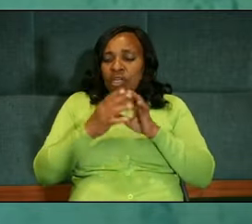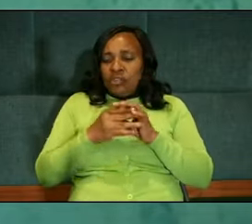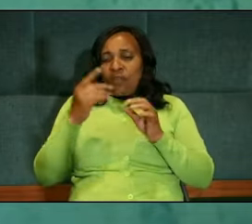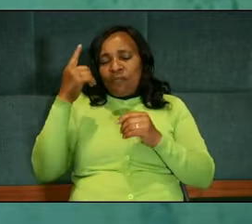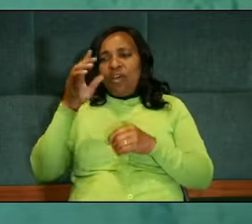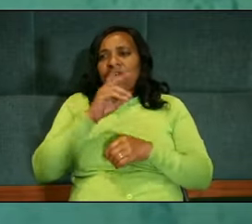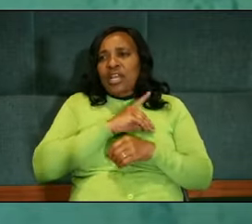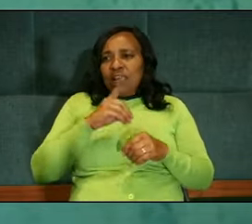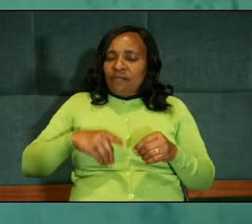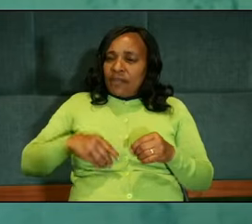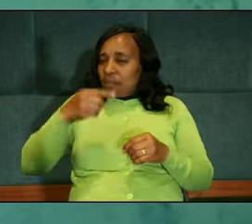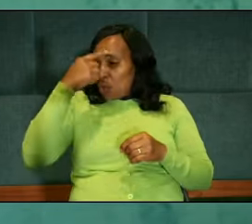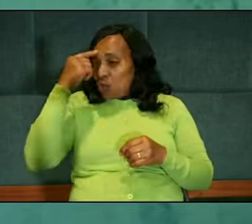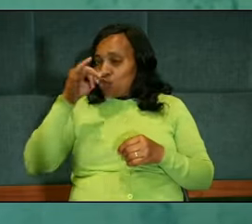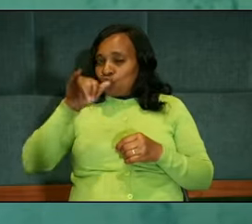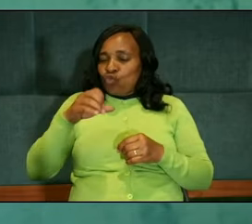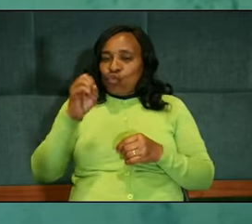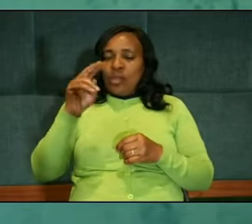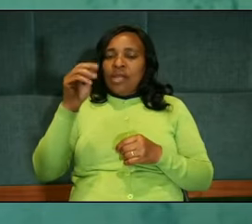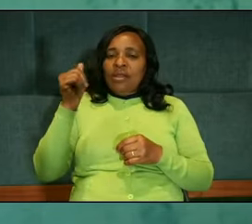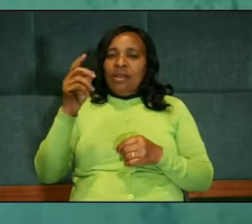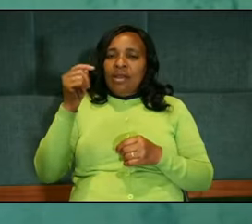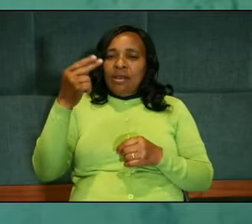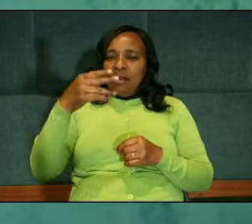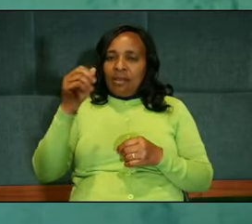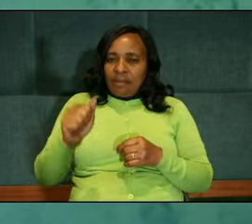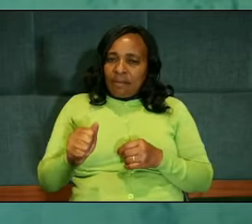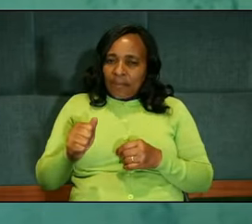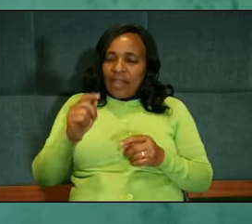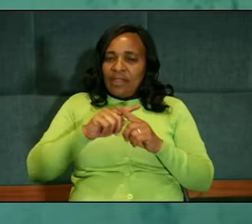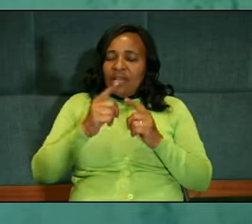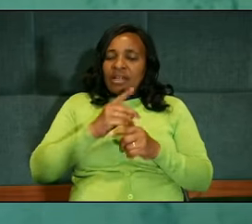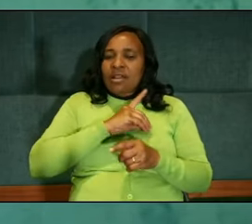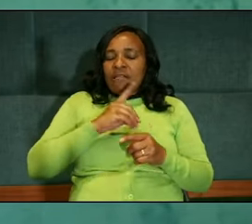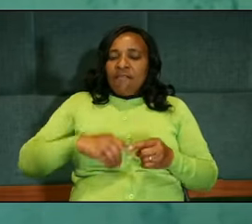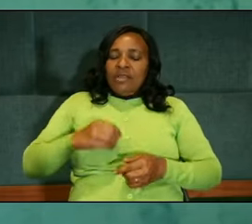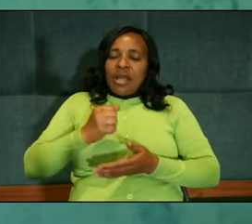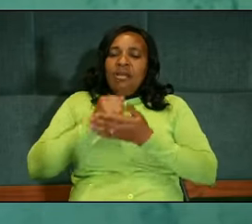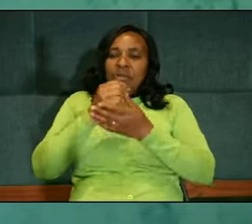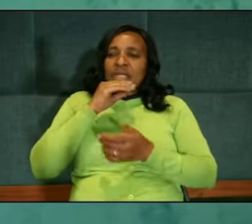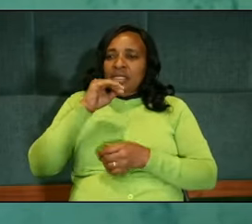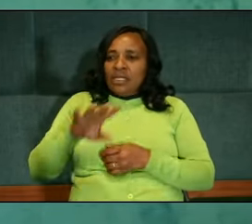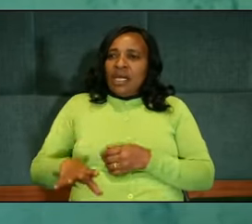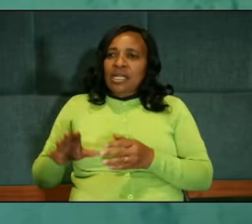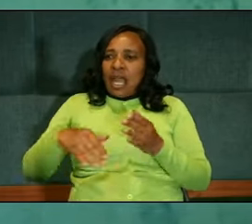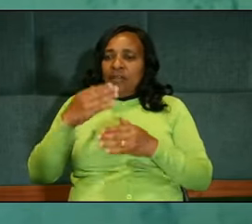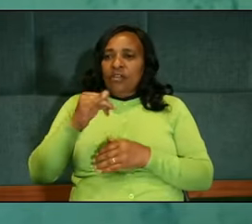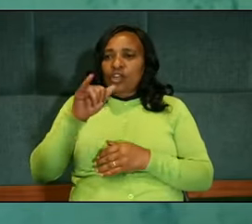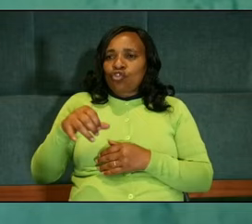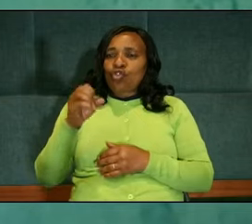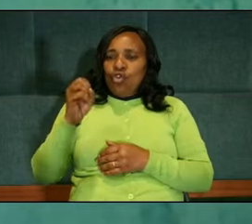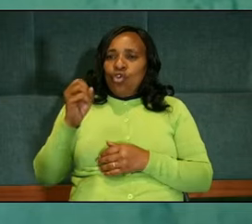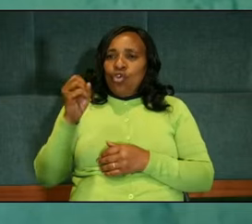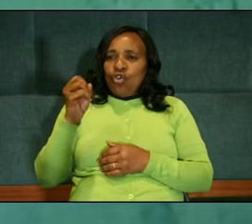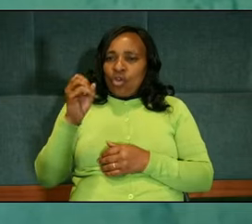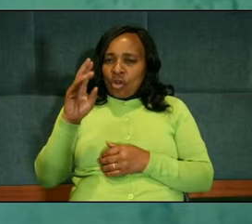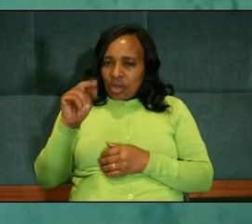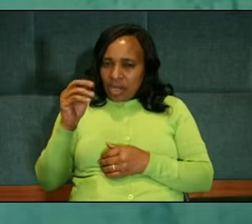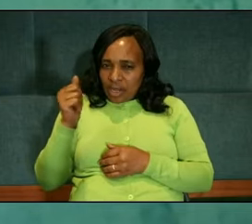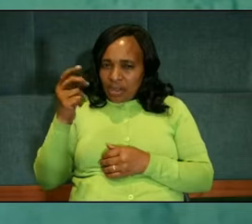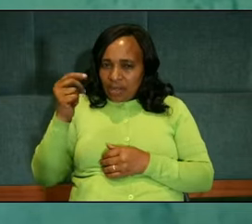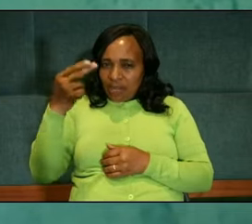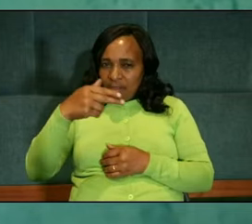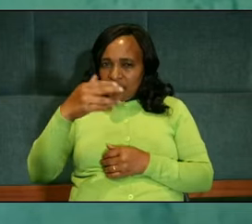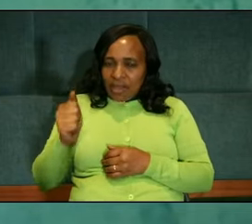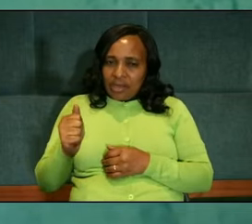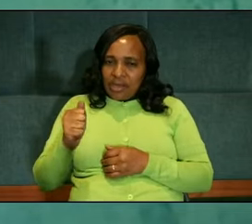of Jonathan's love for him, later on, David ends up helping his son after Jonathan is long dead. And he helps